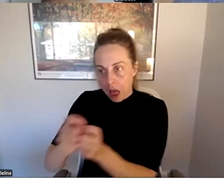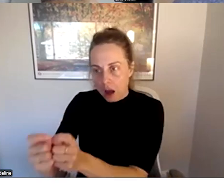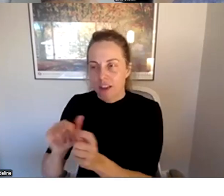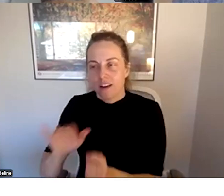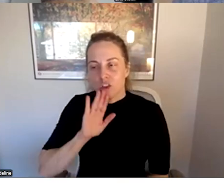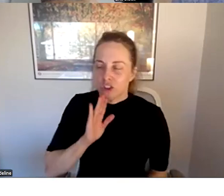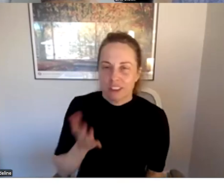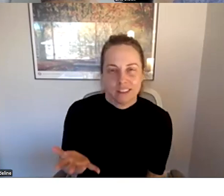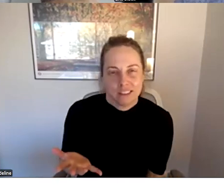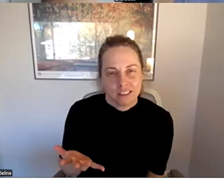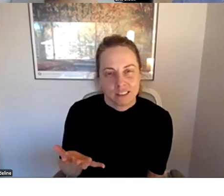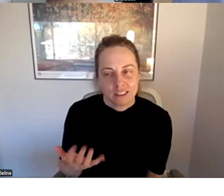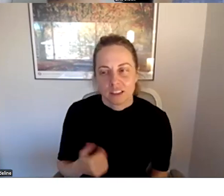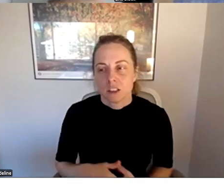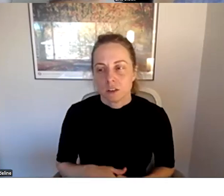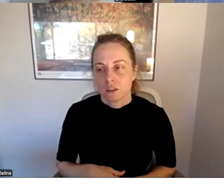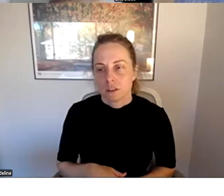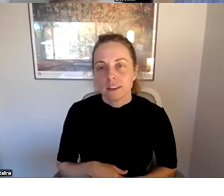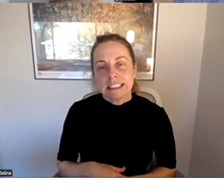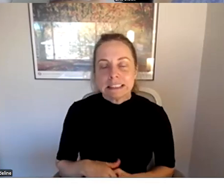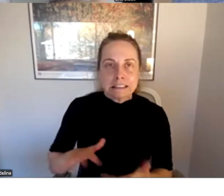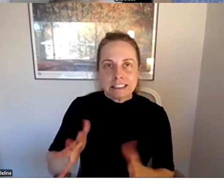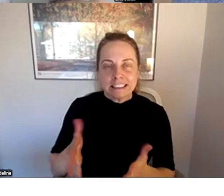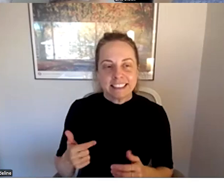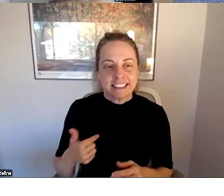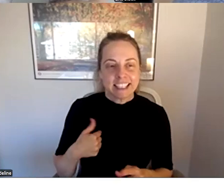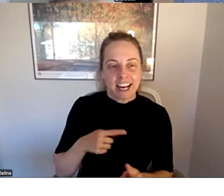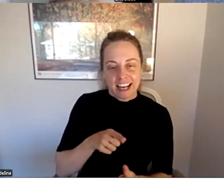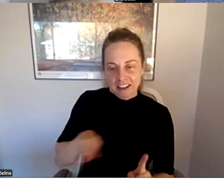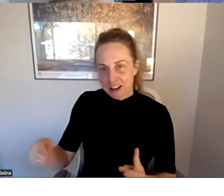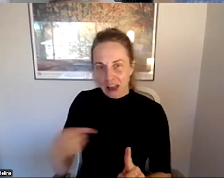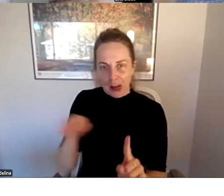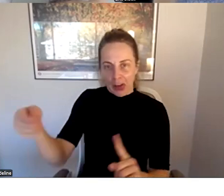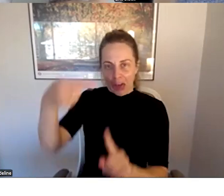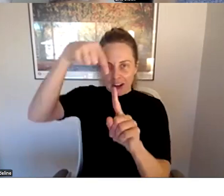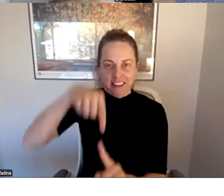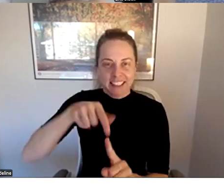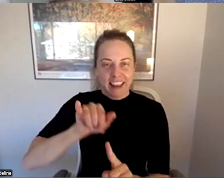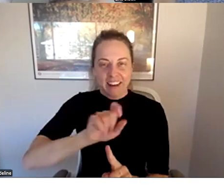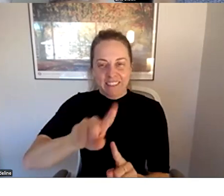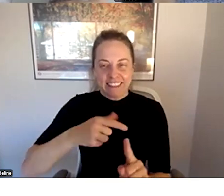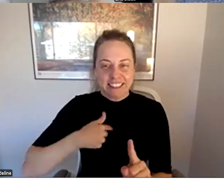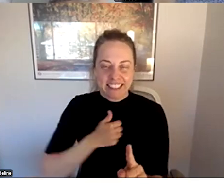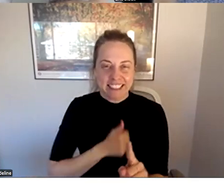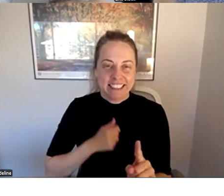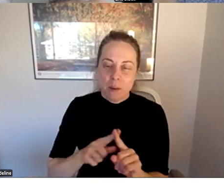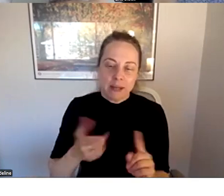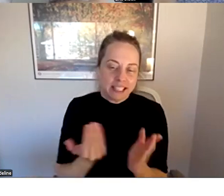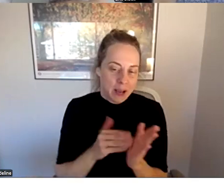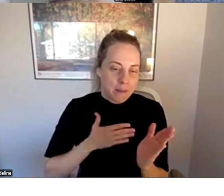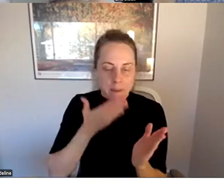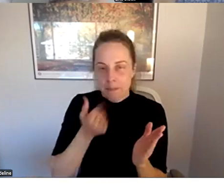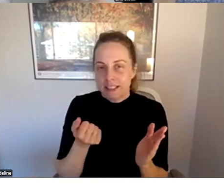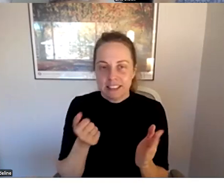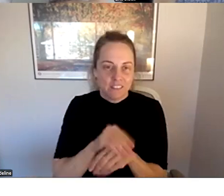So I beat around that question and I apologize, but I guess, you know, my best advice is just really being